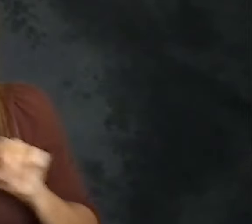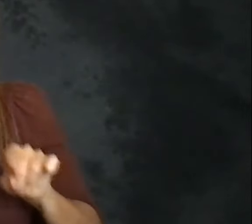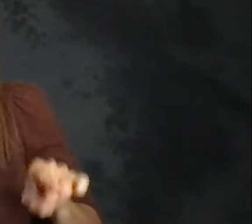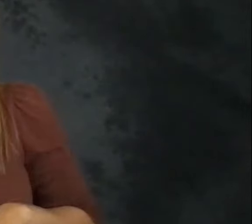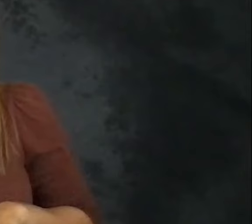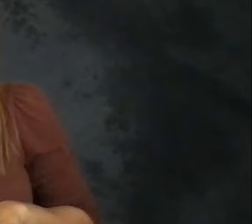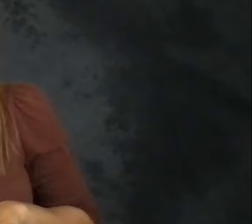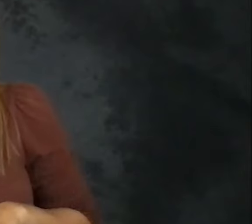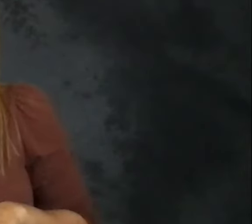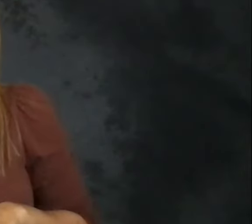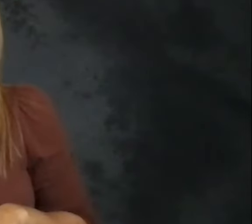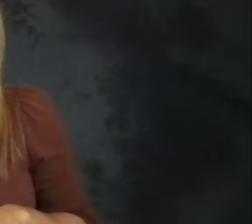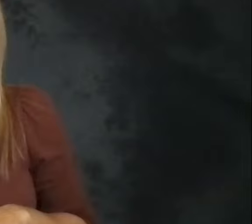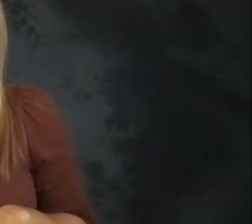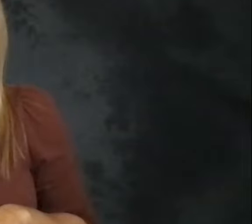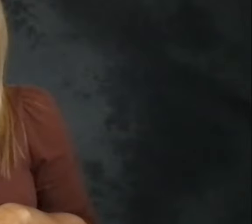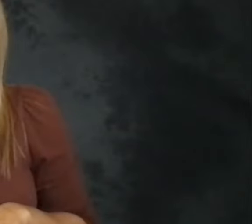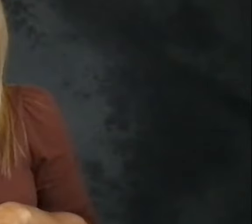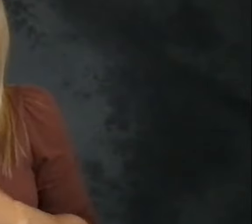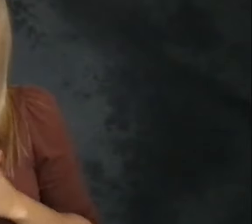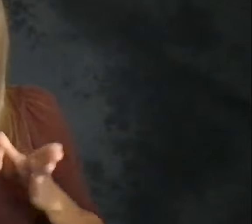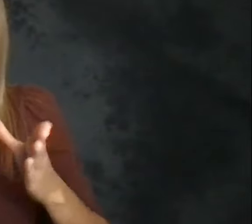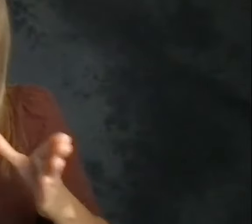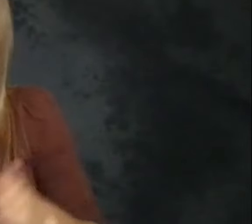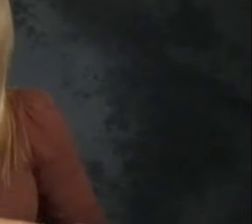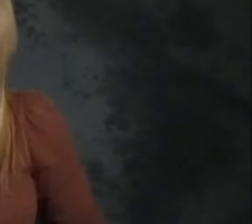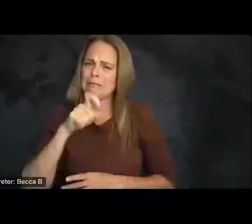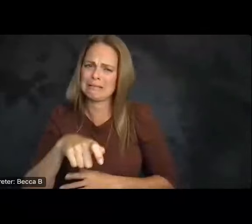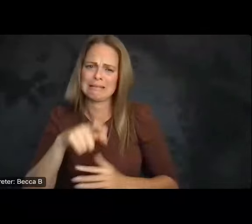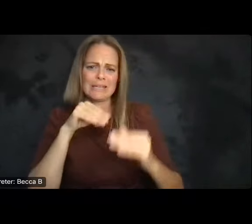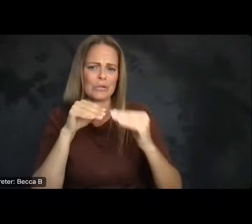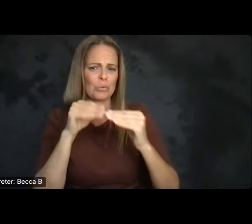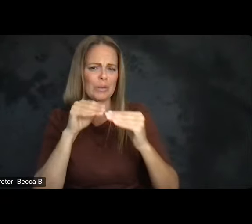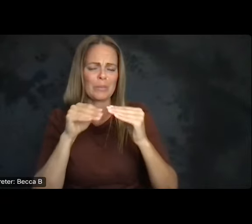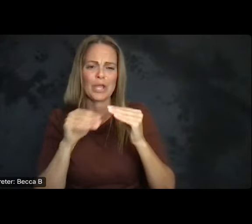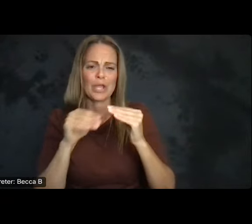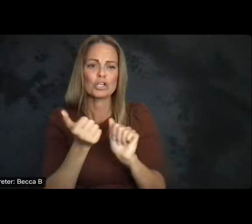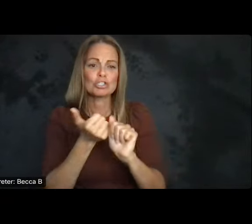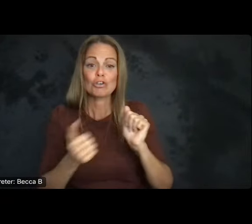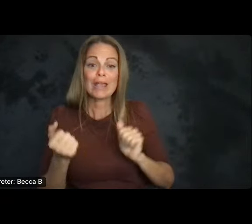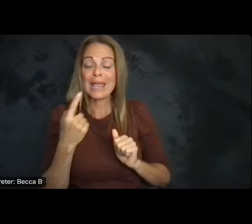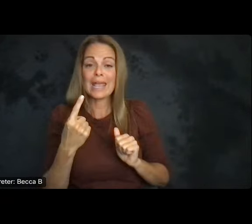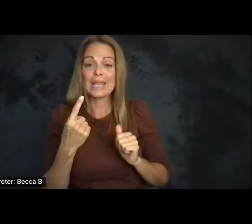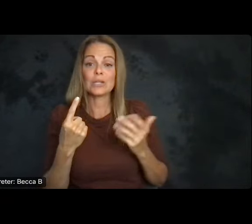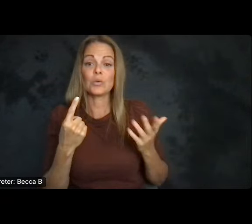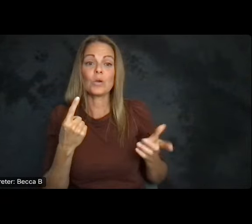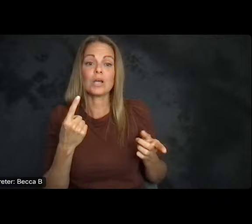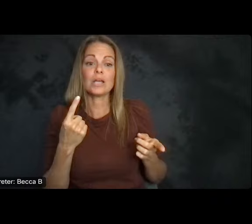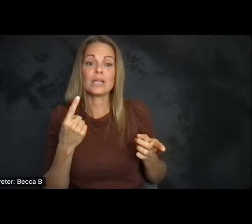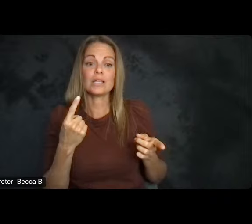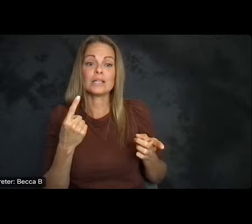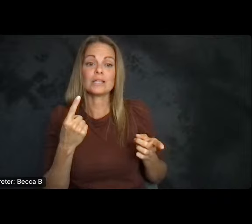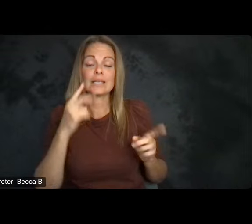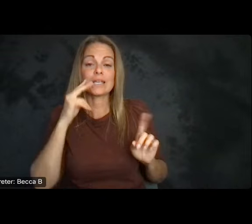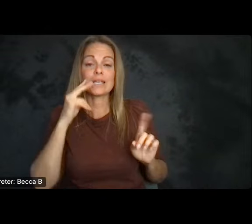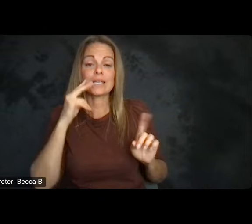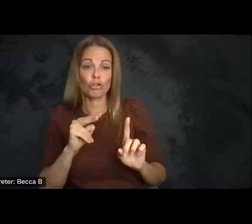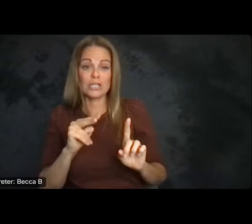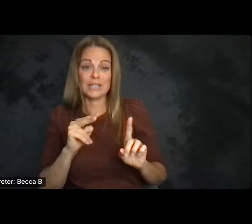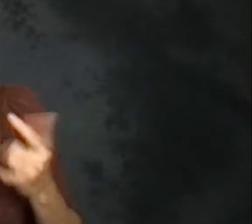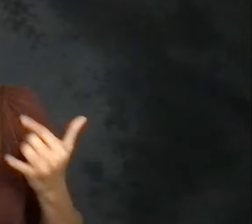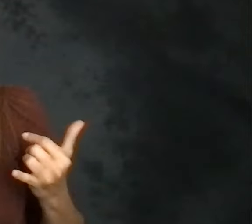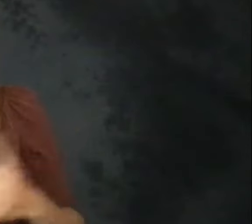are in desperate need of repair. Is there anyone taking a look at that at this point in time? Because I've never seen